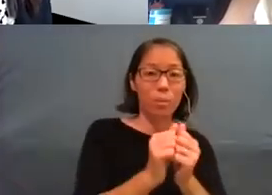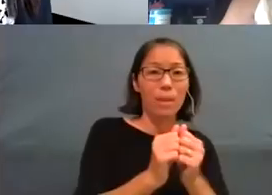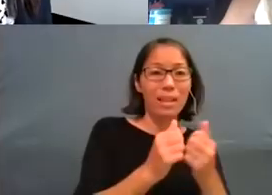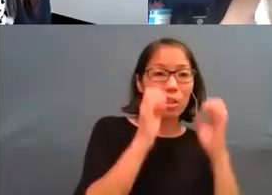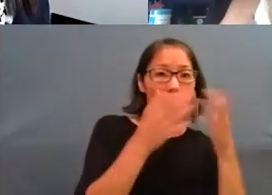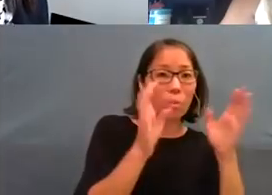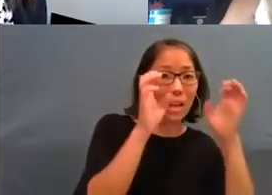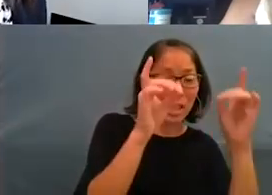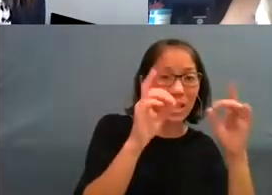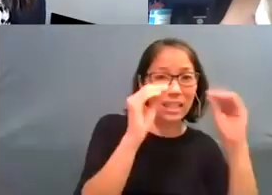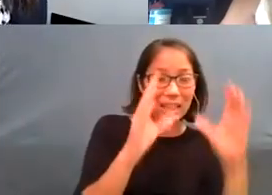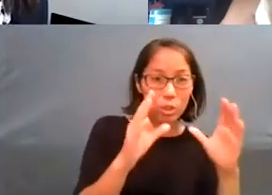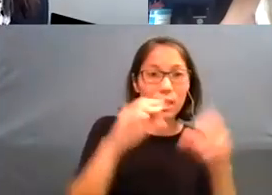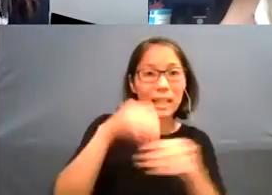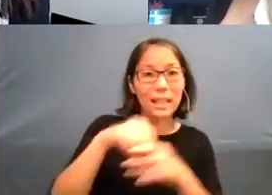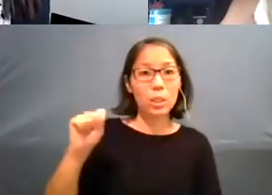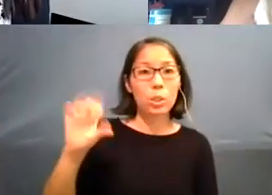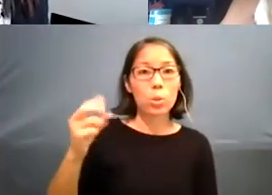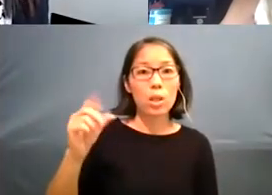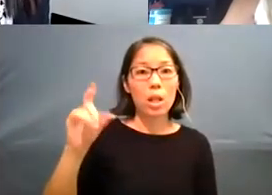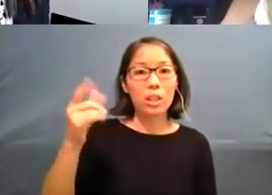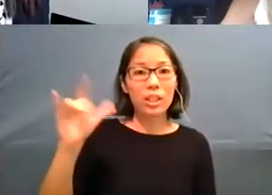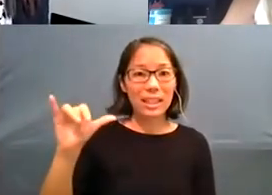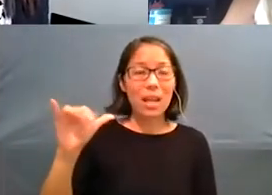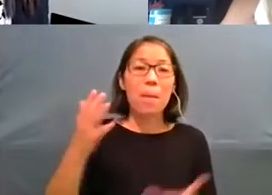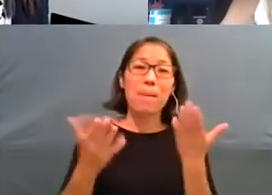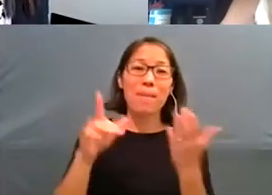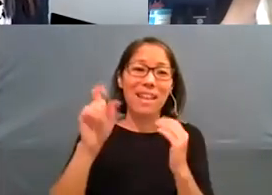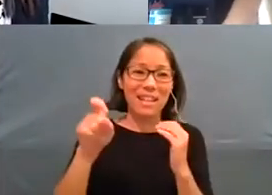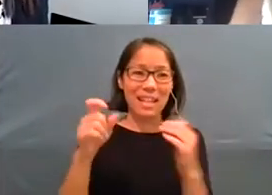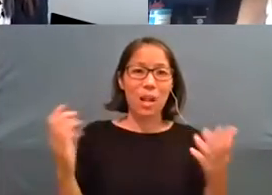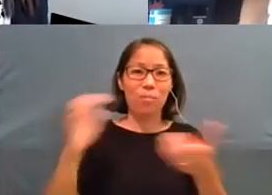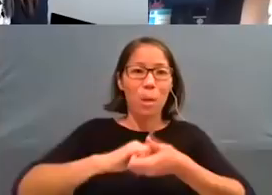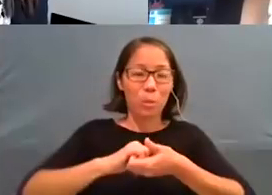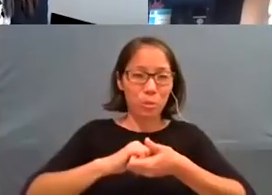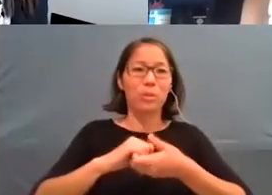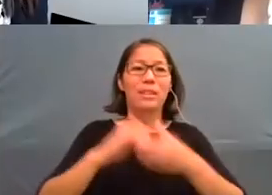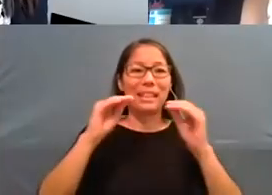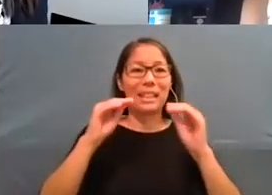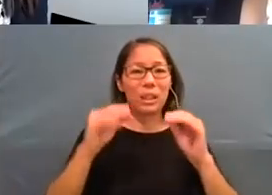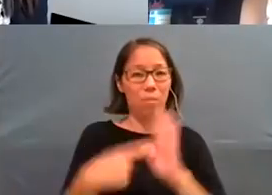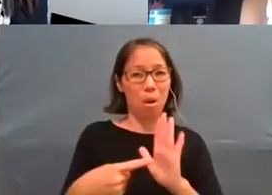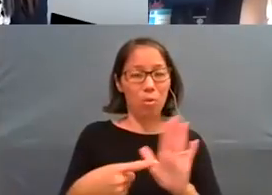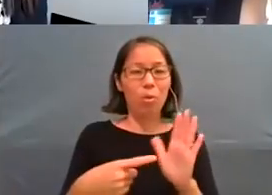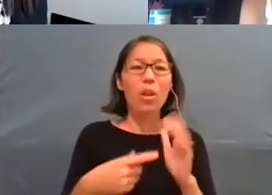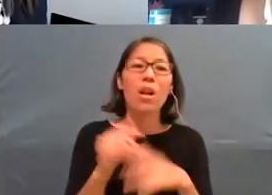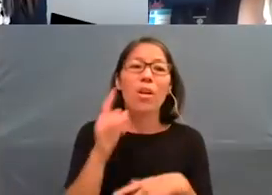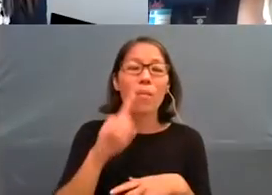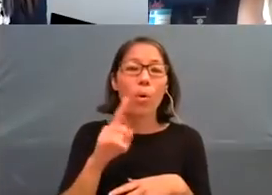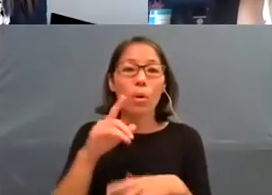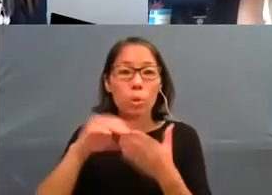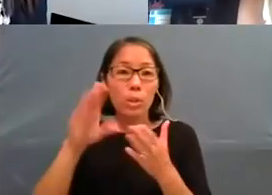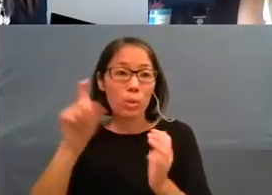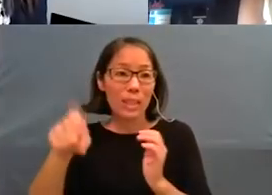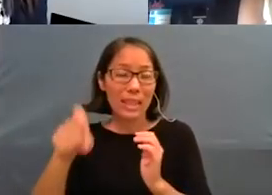model, even in that virtual environment. And then for students who need modified curriculum, we have special ed teachers who will have their own